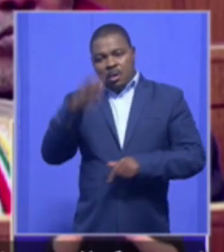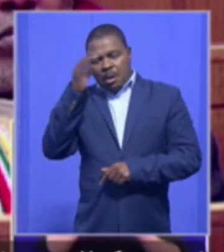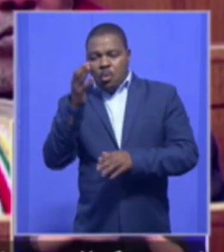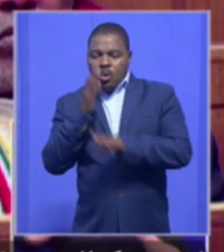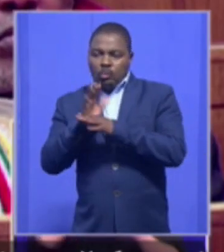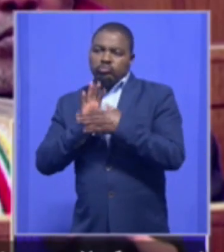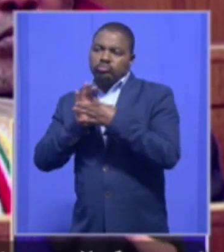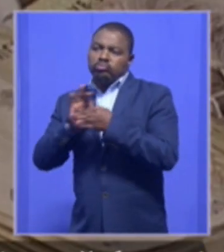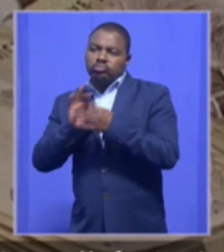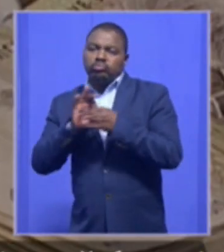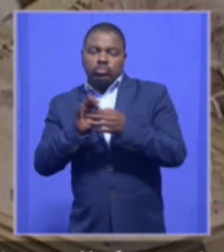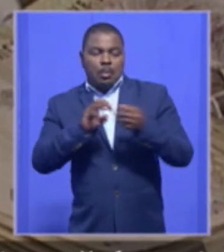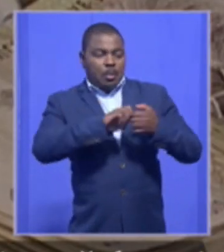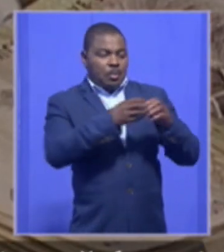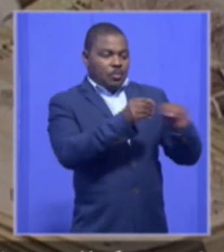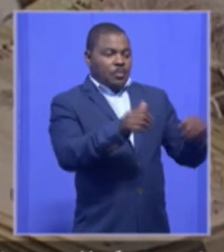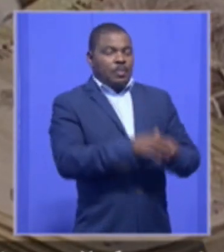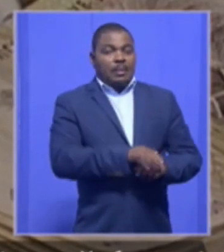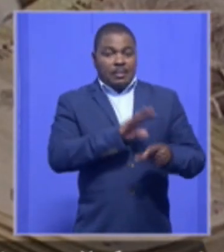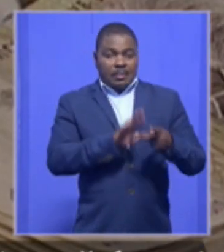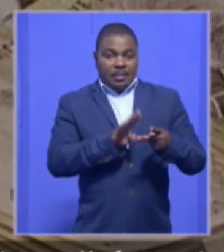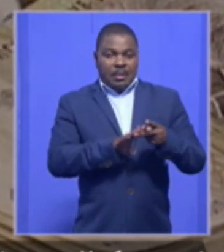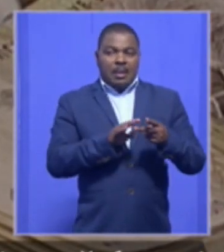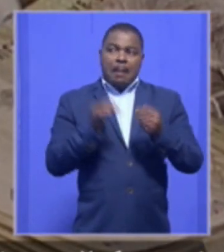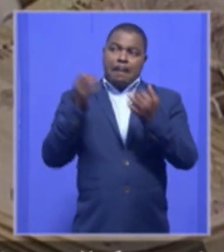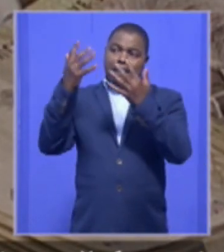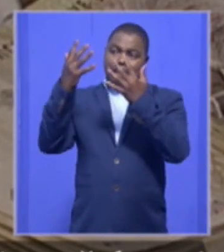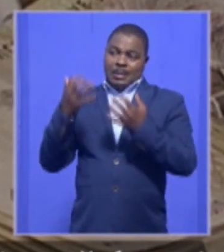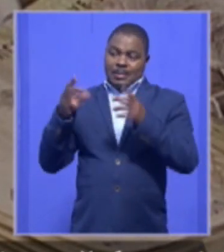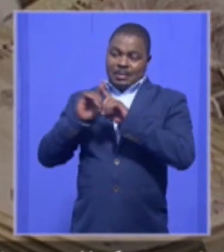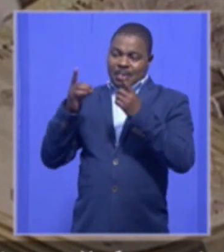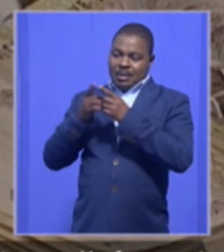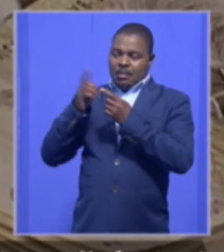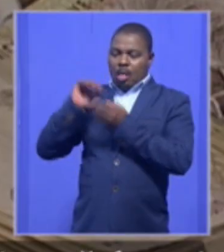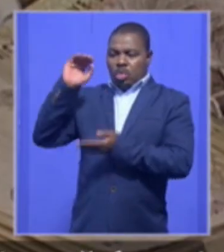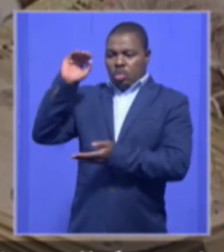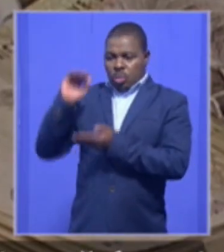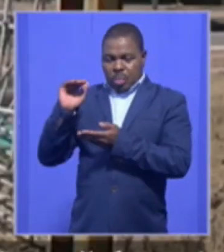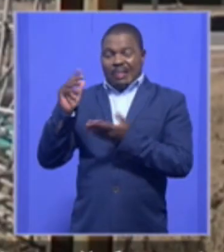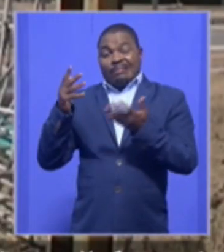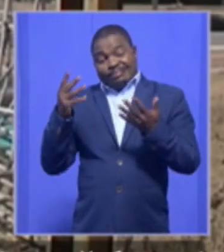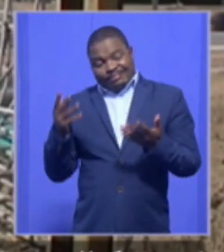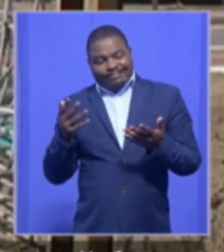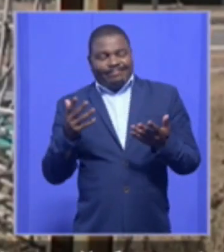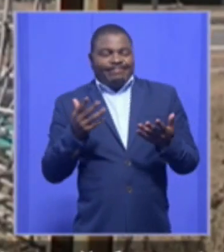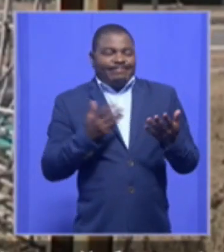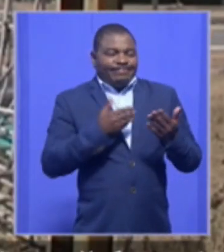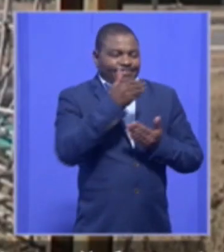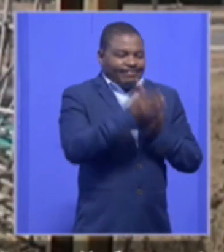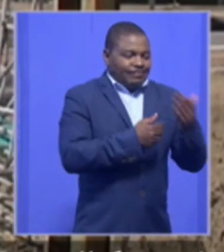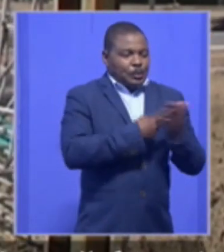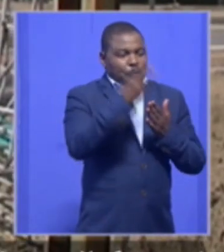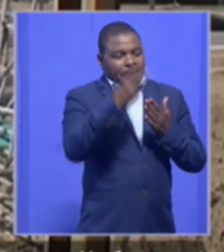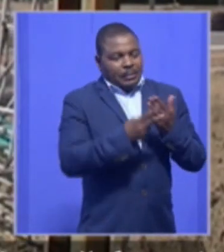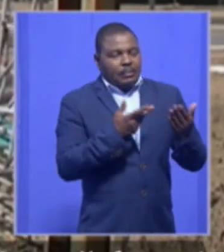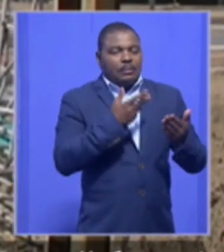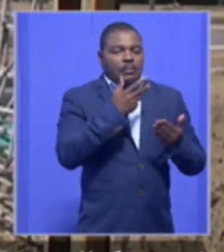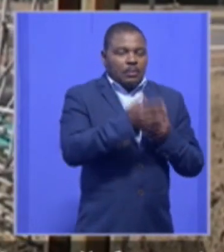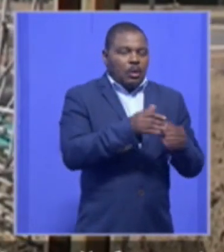tlhaelelo ya mašeleng ka lebaka la go fokotšwa ga ditekanyetšo tša lefapha ke le lengwe la mabaka a ditelago go phethagatšwa ga